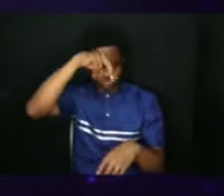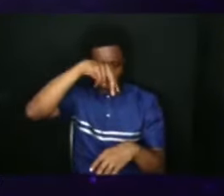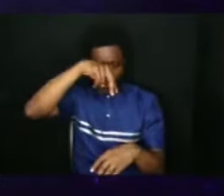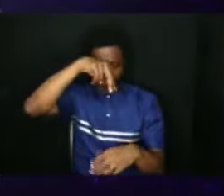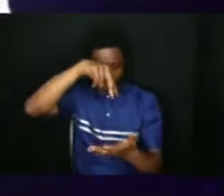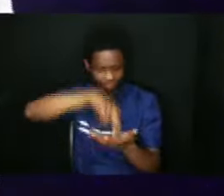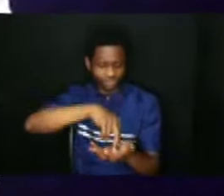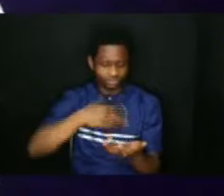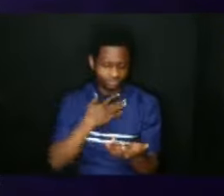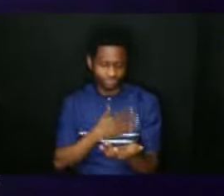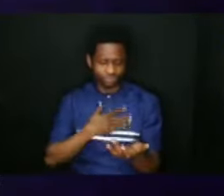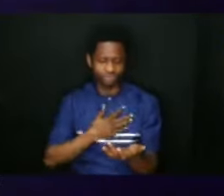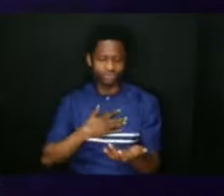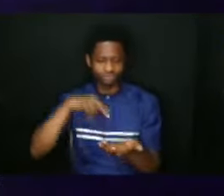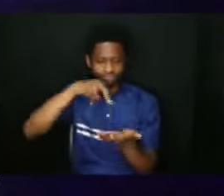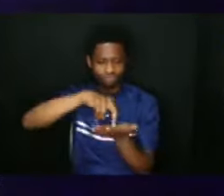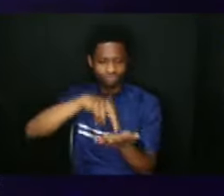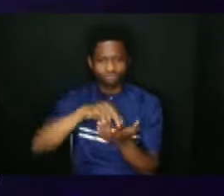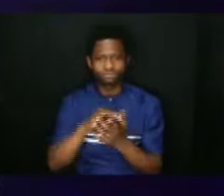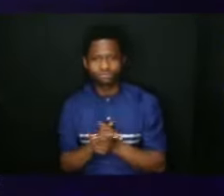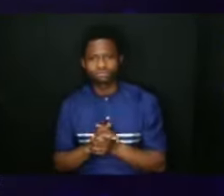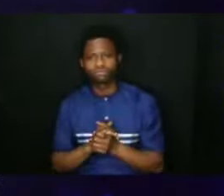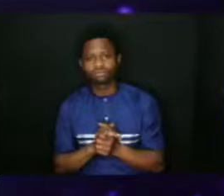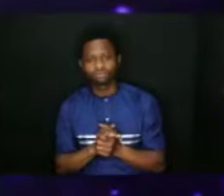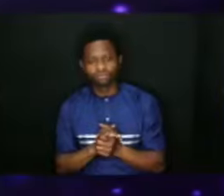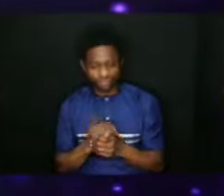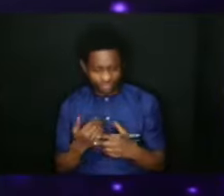you are. We have completed with 7 of the precious